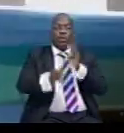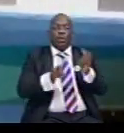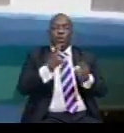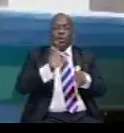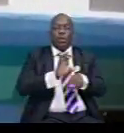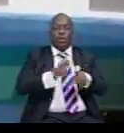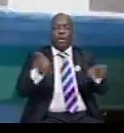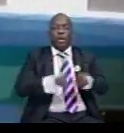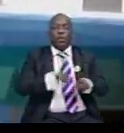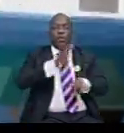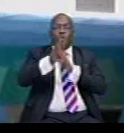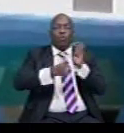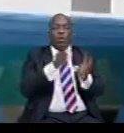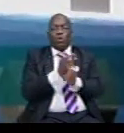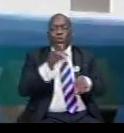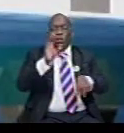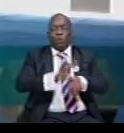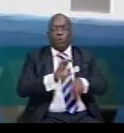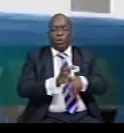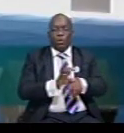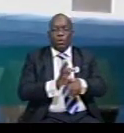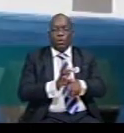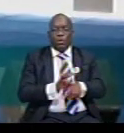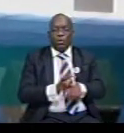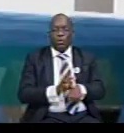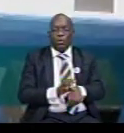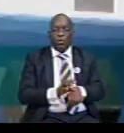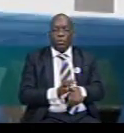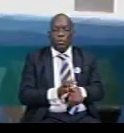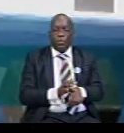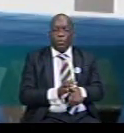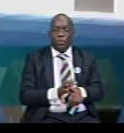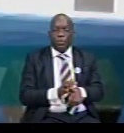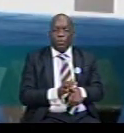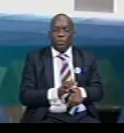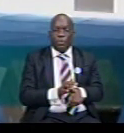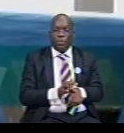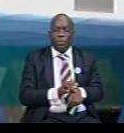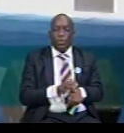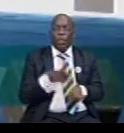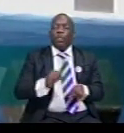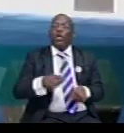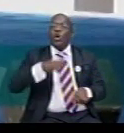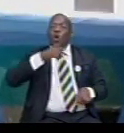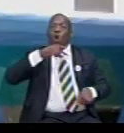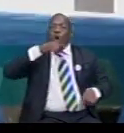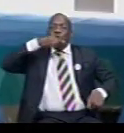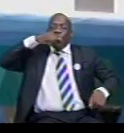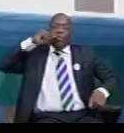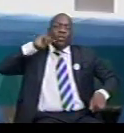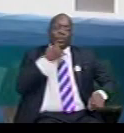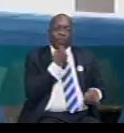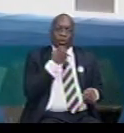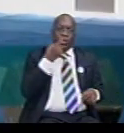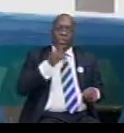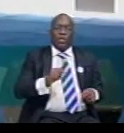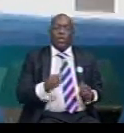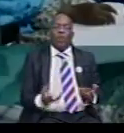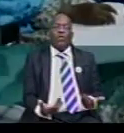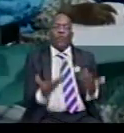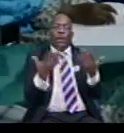church, the hotter the fire, the stronger the church will